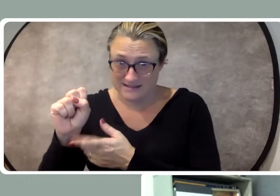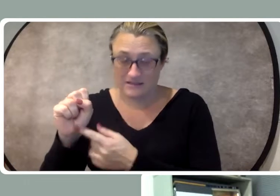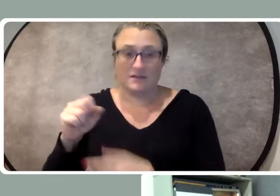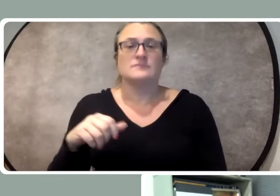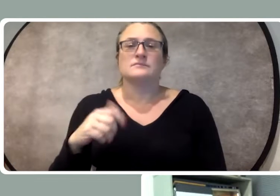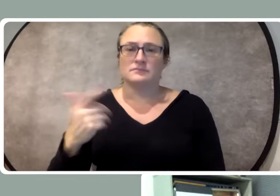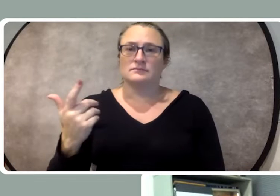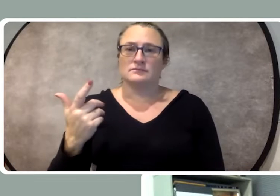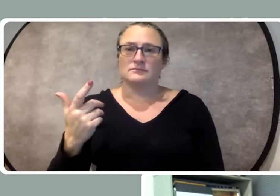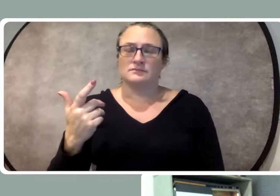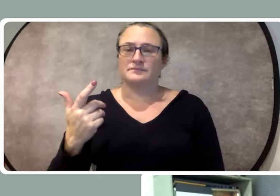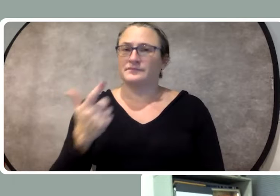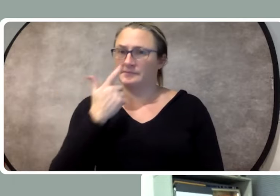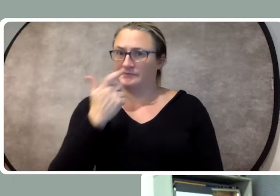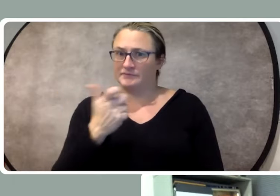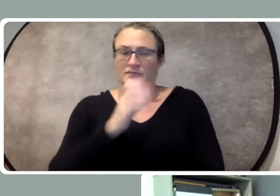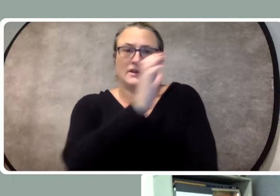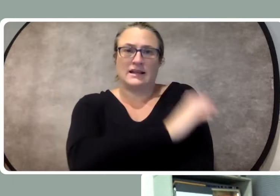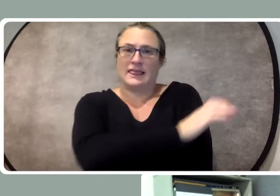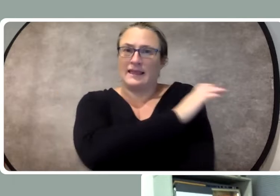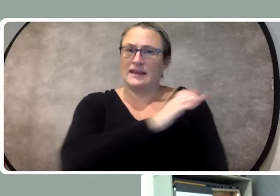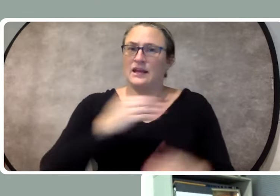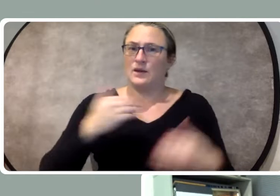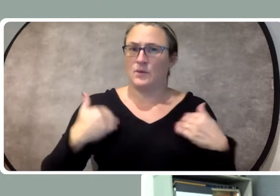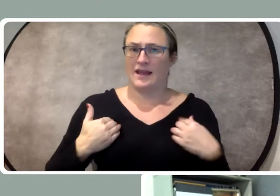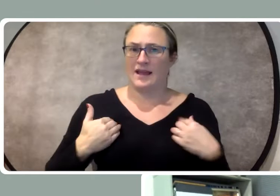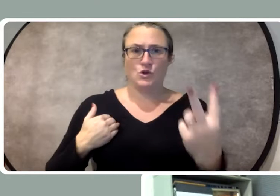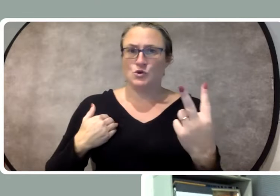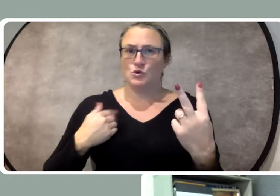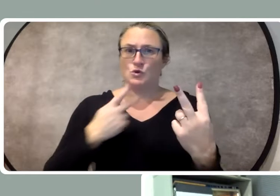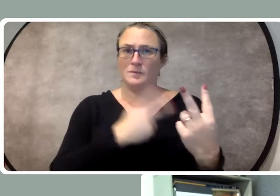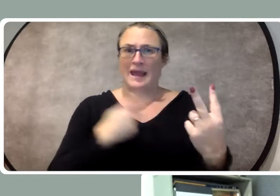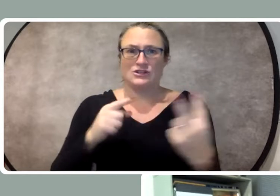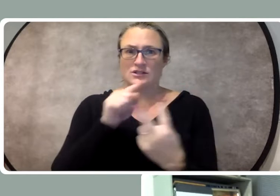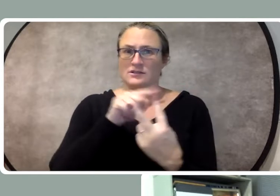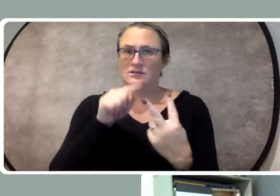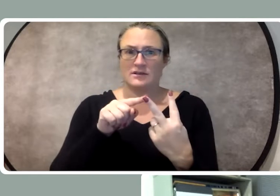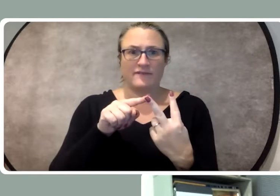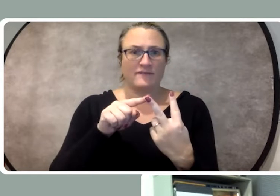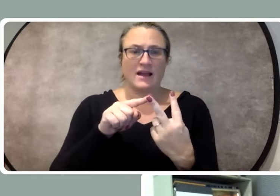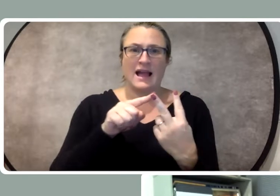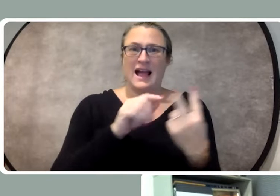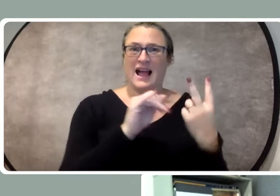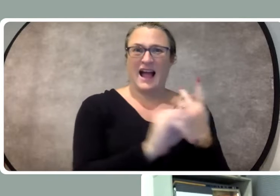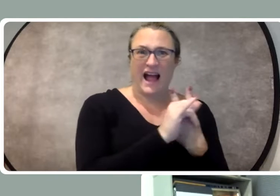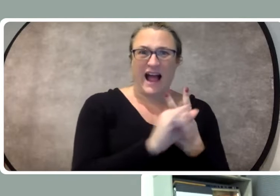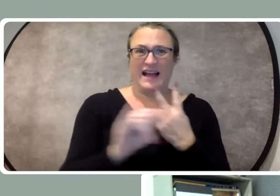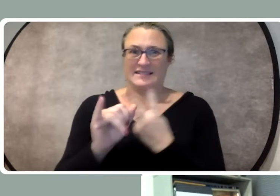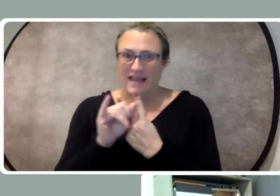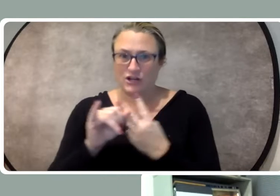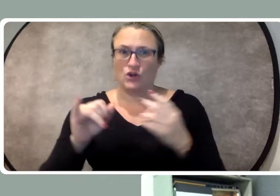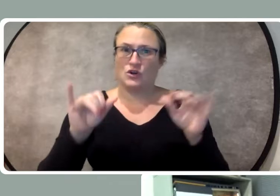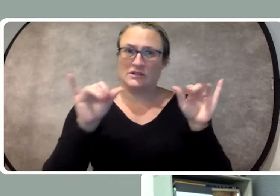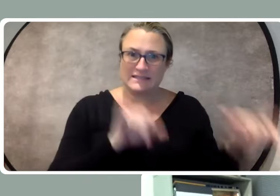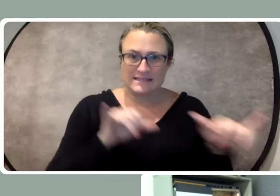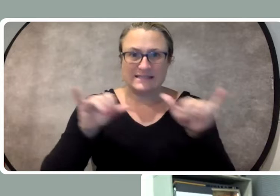would see two patients that have identical breast cancers, so